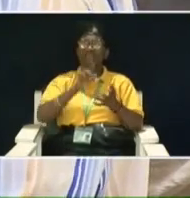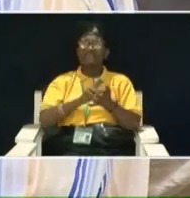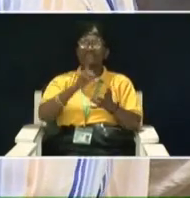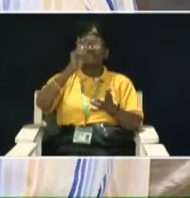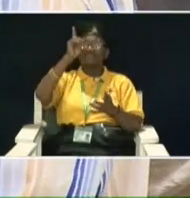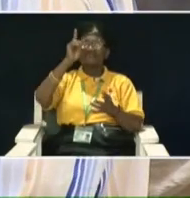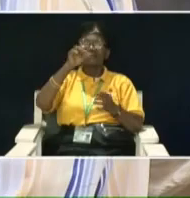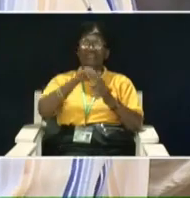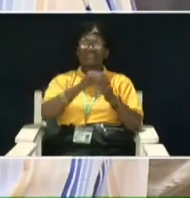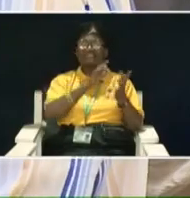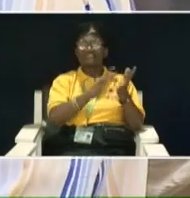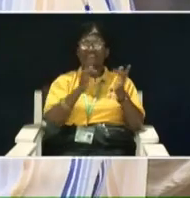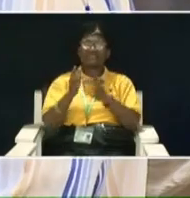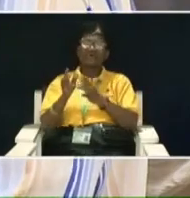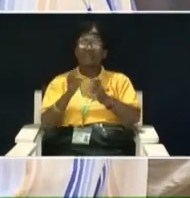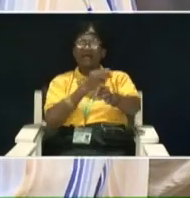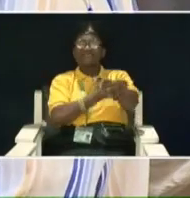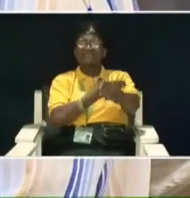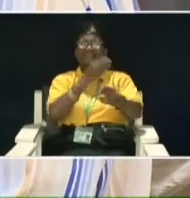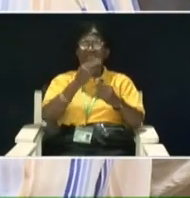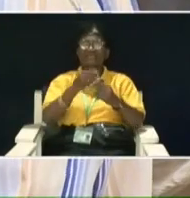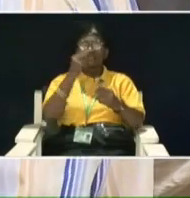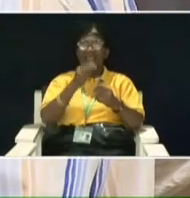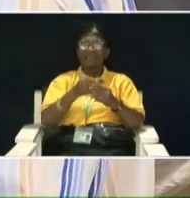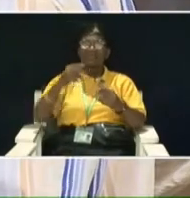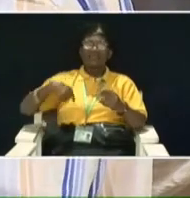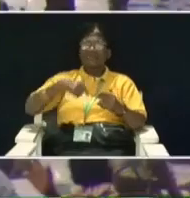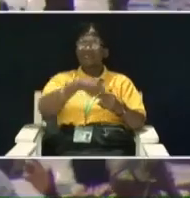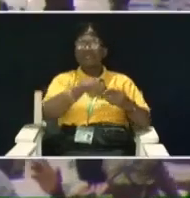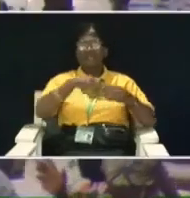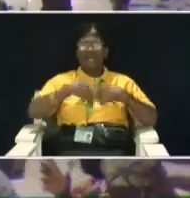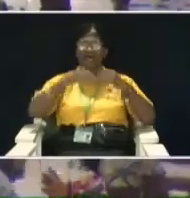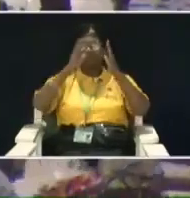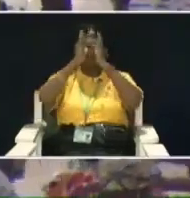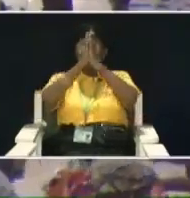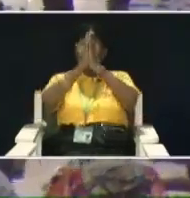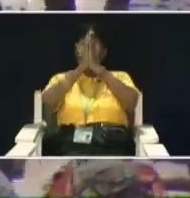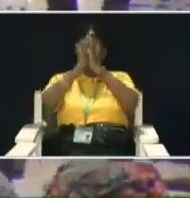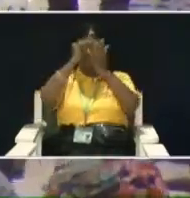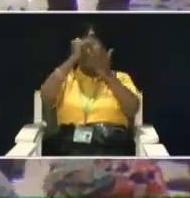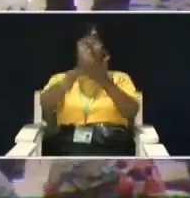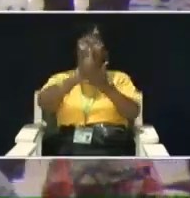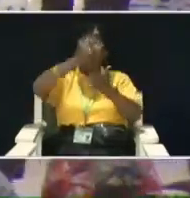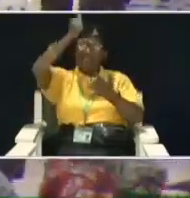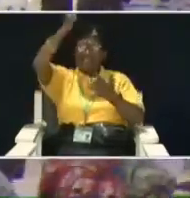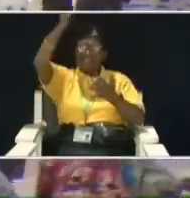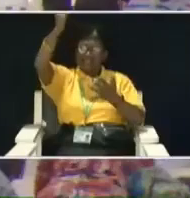In Jesus' mighty name, we have prayed.